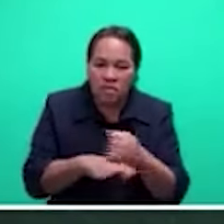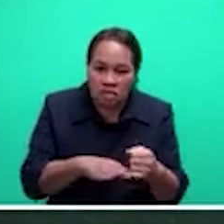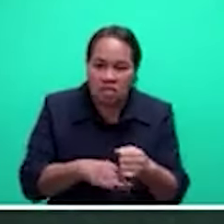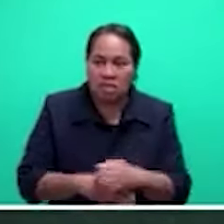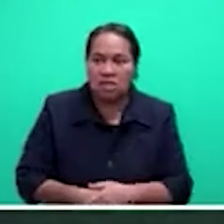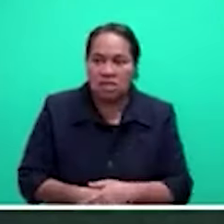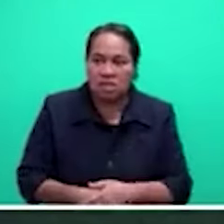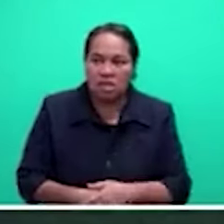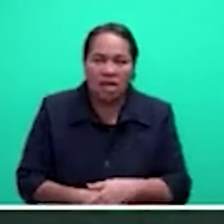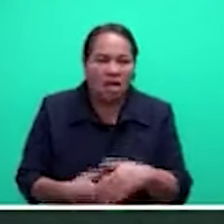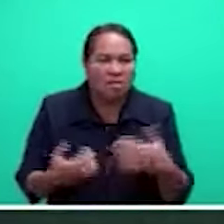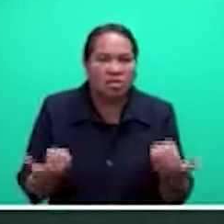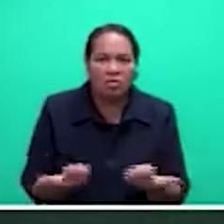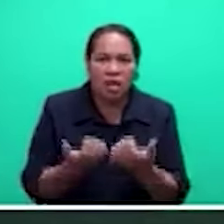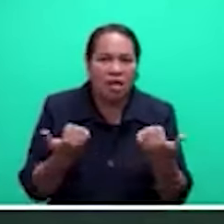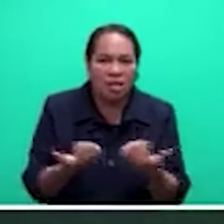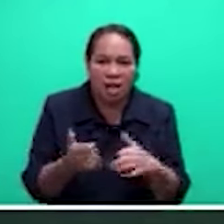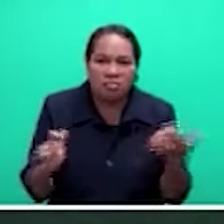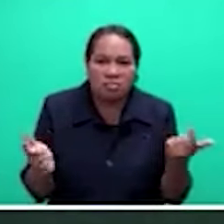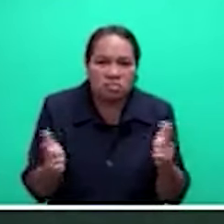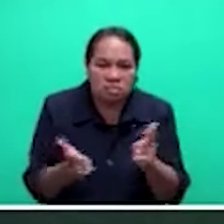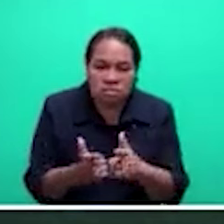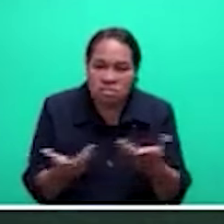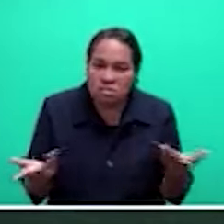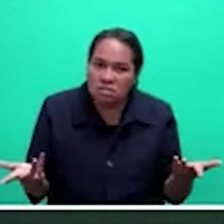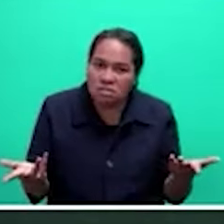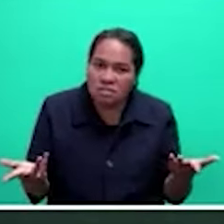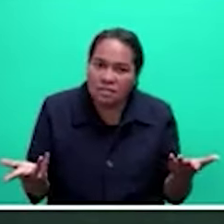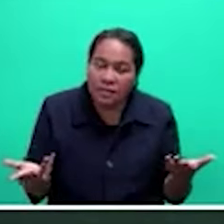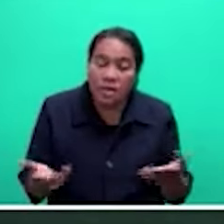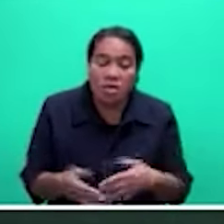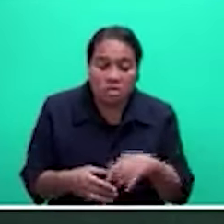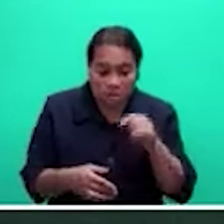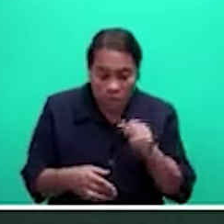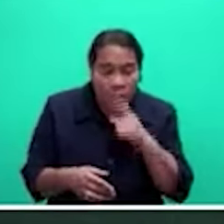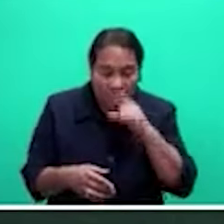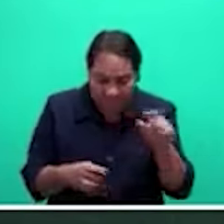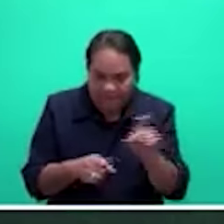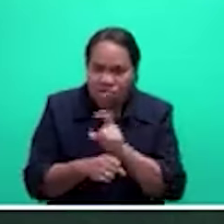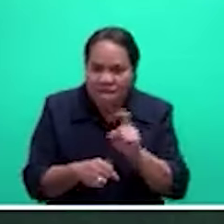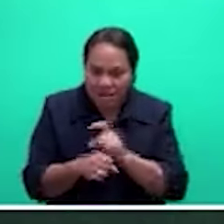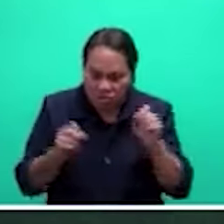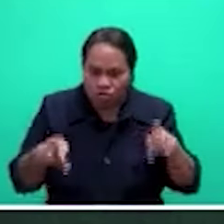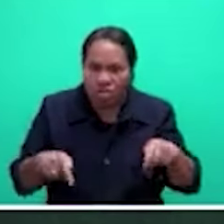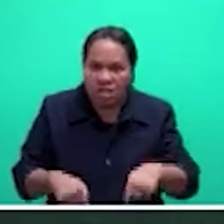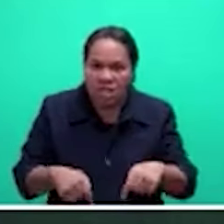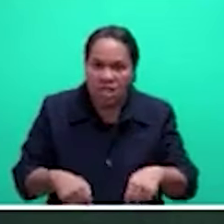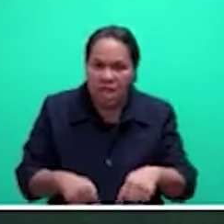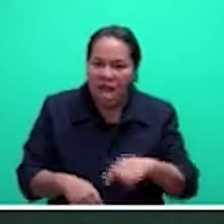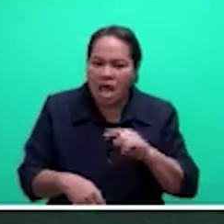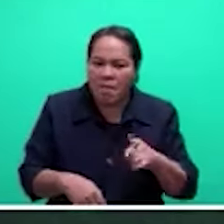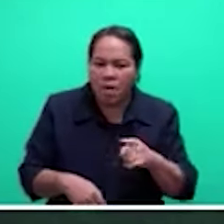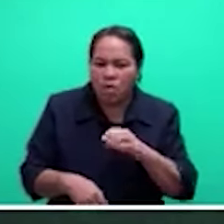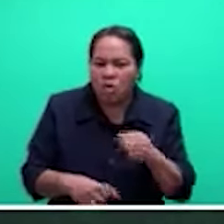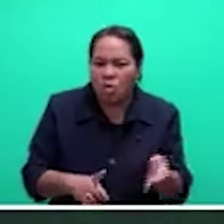cause a brain drain. We can create those opportunities here too, but we don't promote the experience or the qualified people.